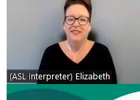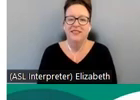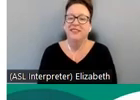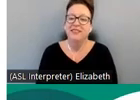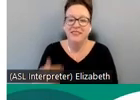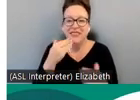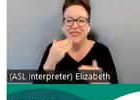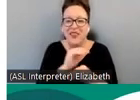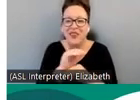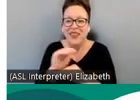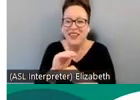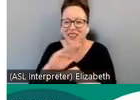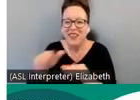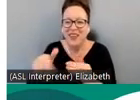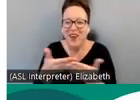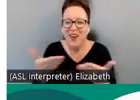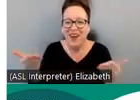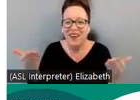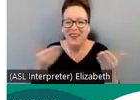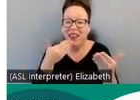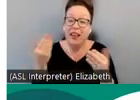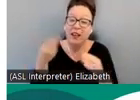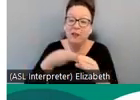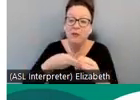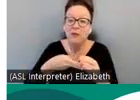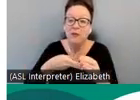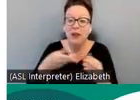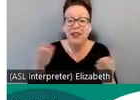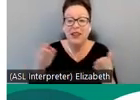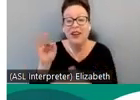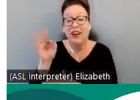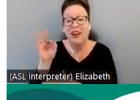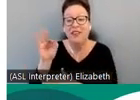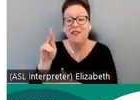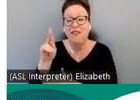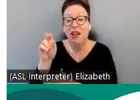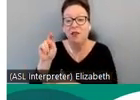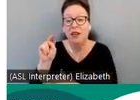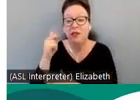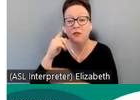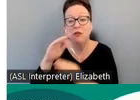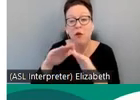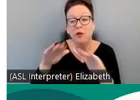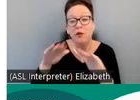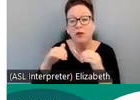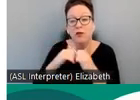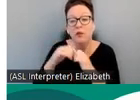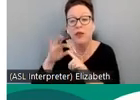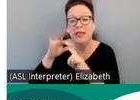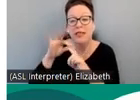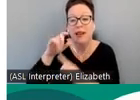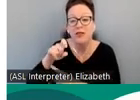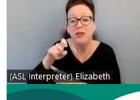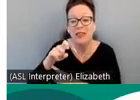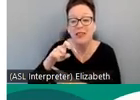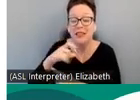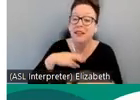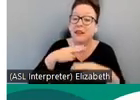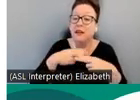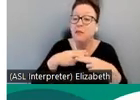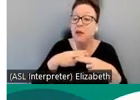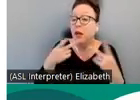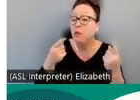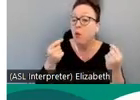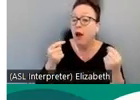Good evening, everyone. Thank you for joining us at the Federation for Children with Special Needs. My name is Rebecca Davis.